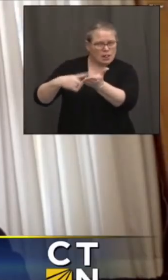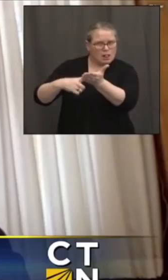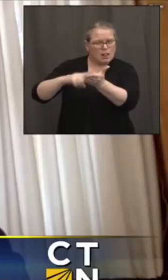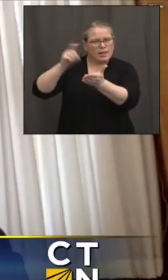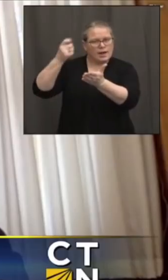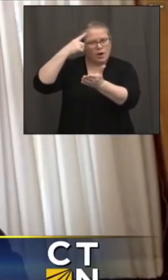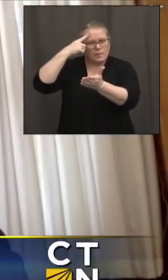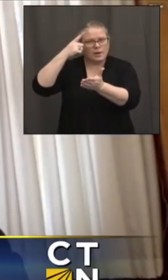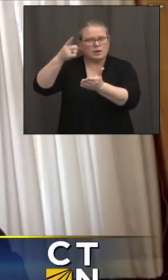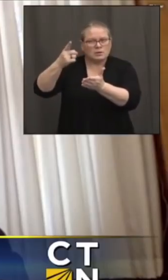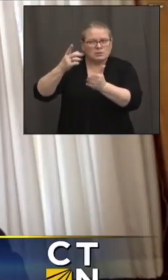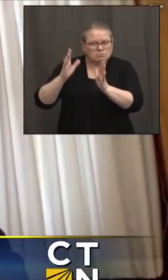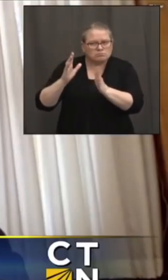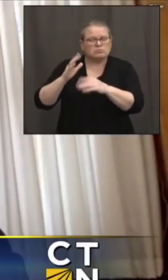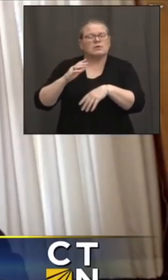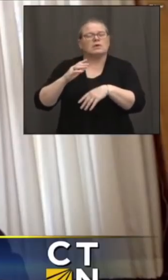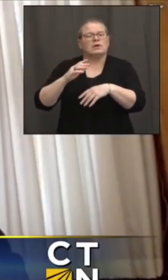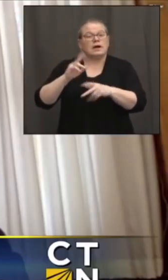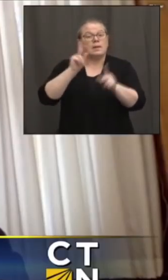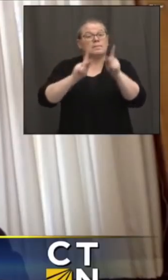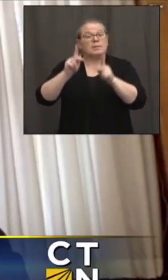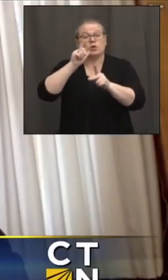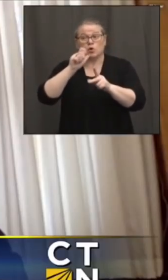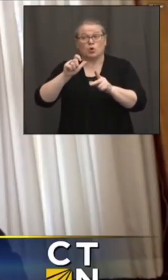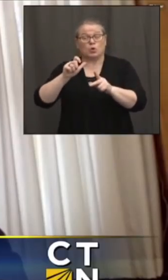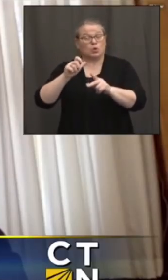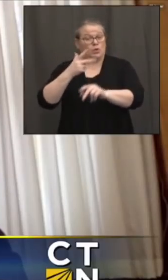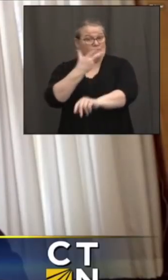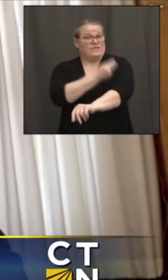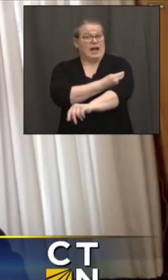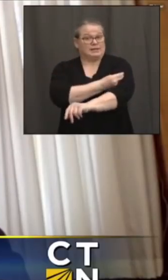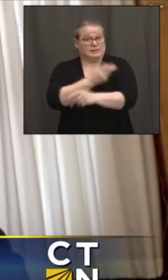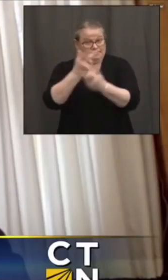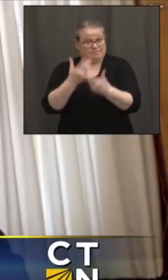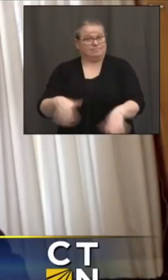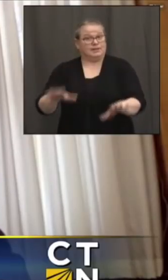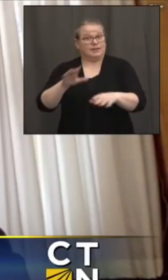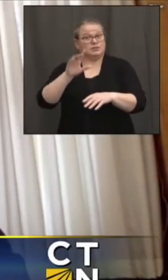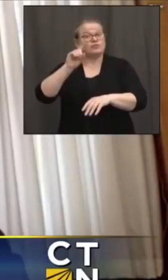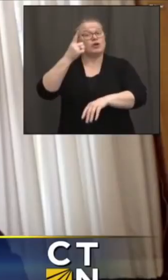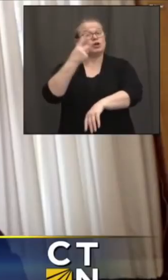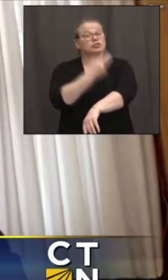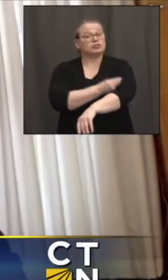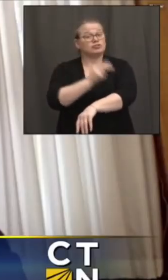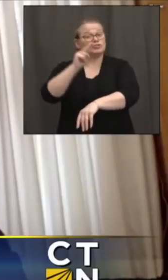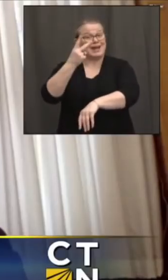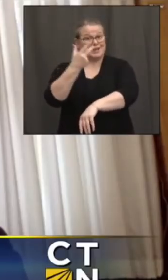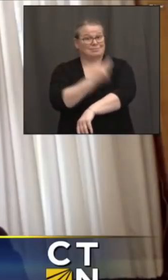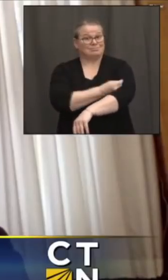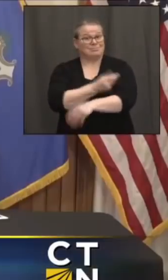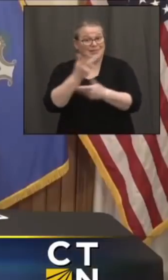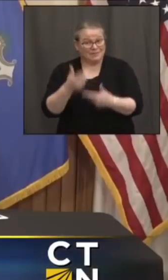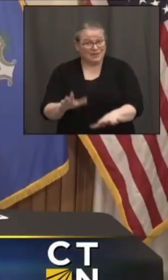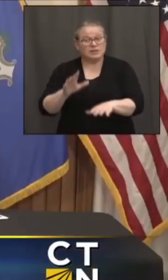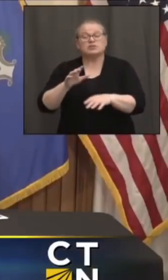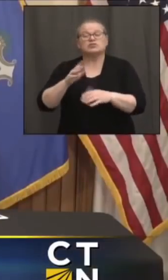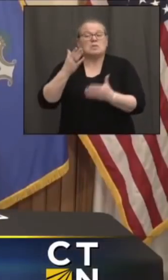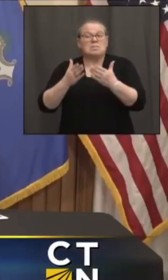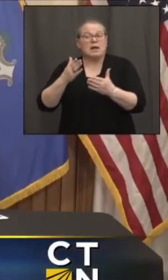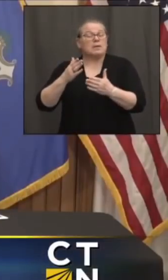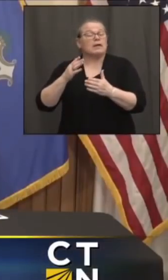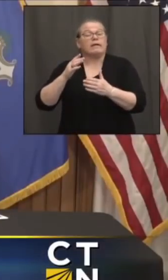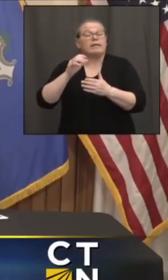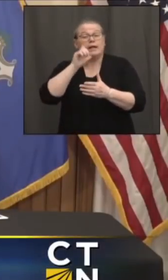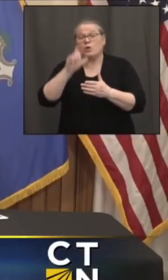may be able to, have different, restrictions applied. At this point, we really need the CDC, though, to give us guidance on that. Thank